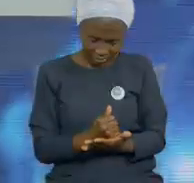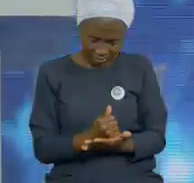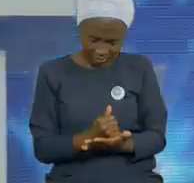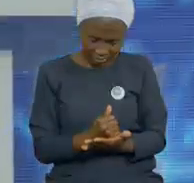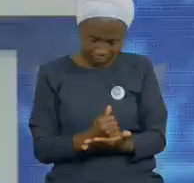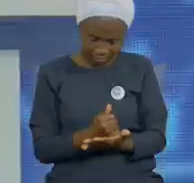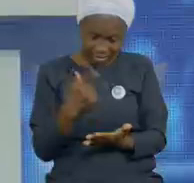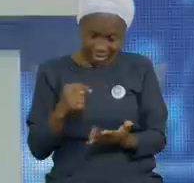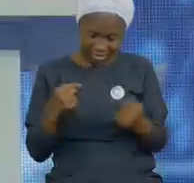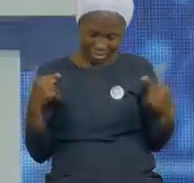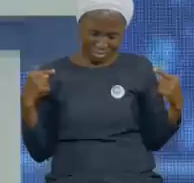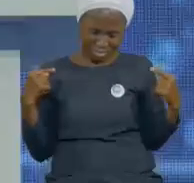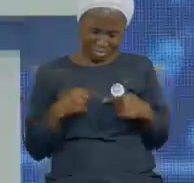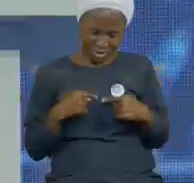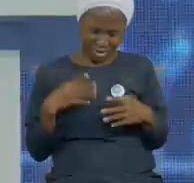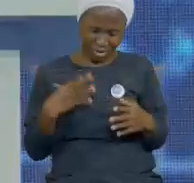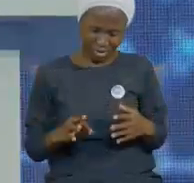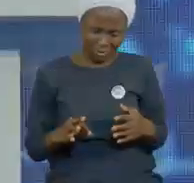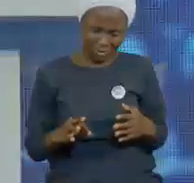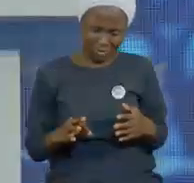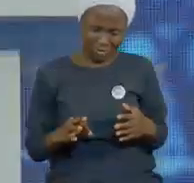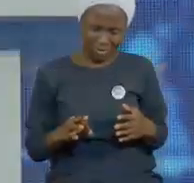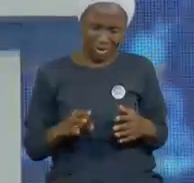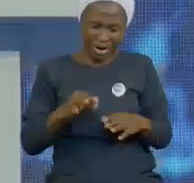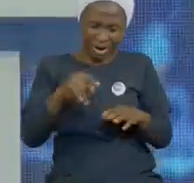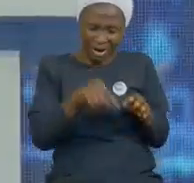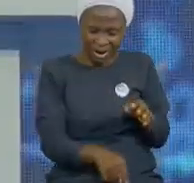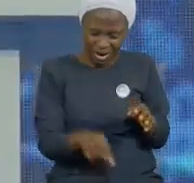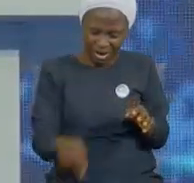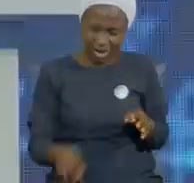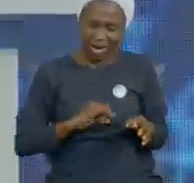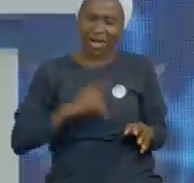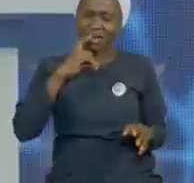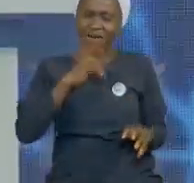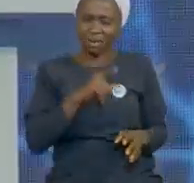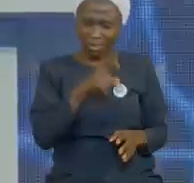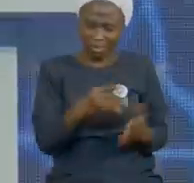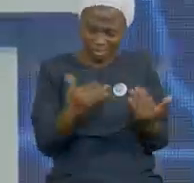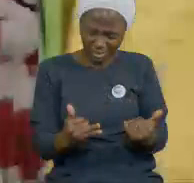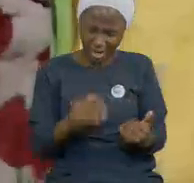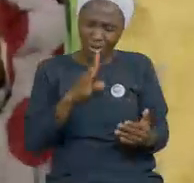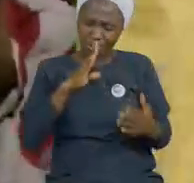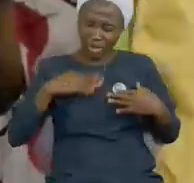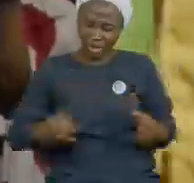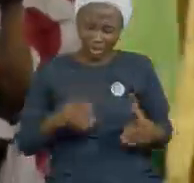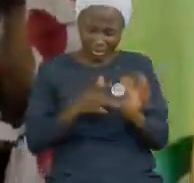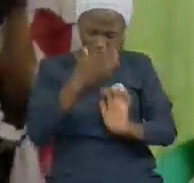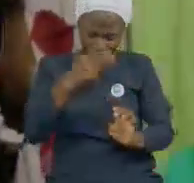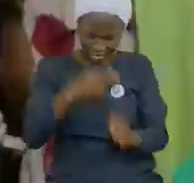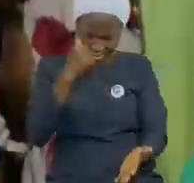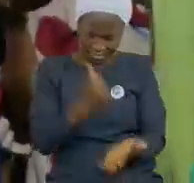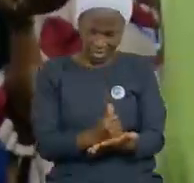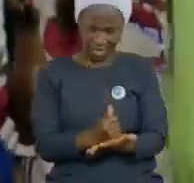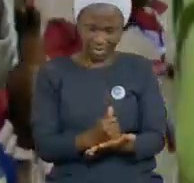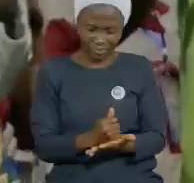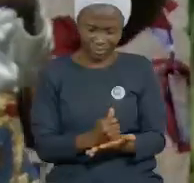The pain of arthritis, I speak to you right now, be healed in Jesus' name.